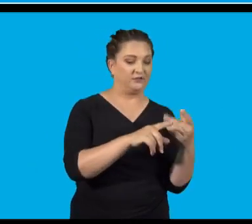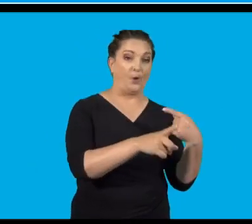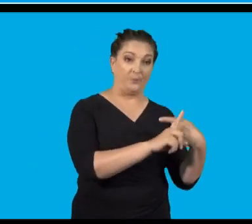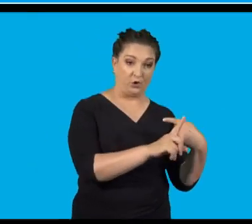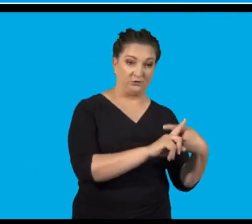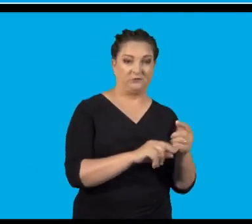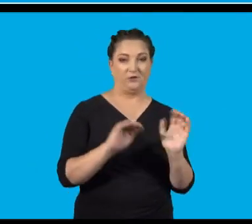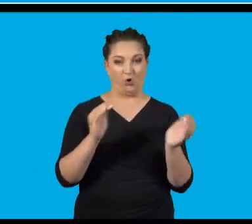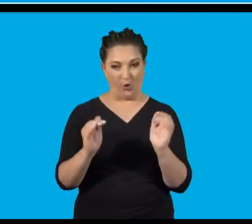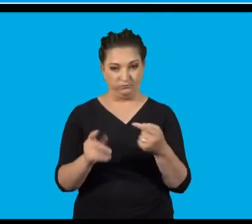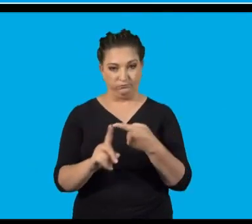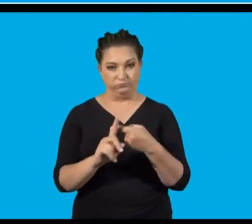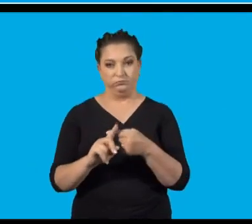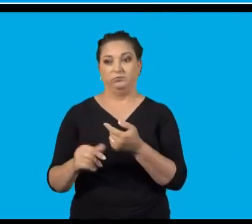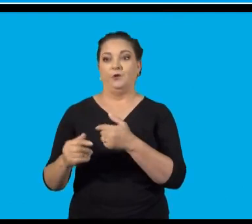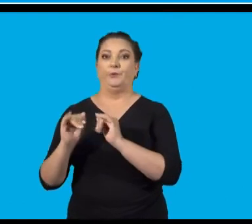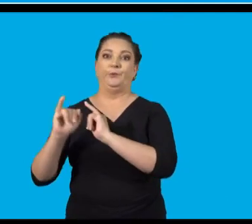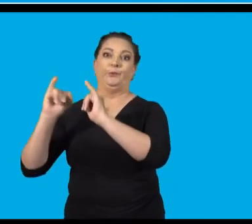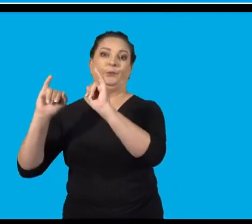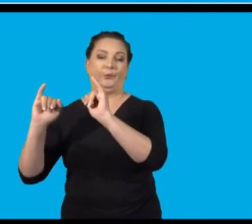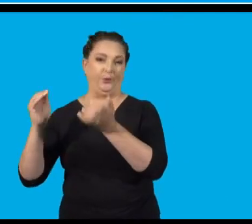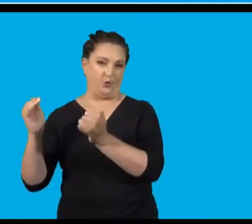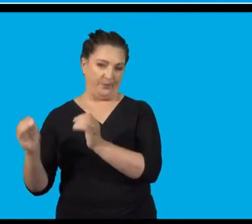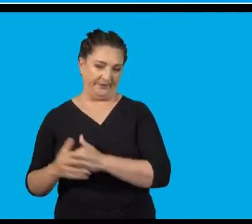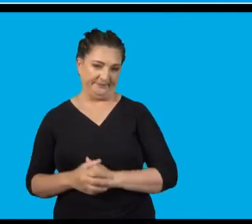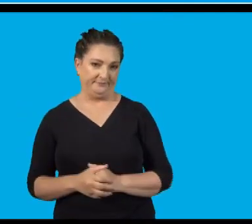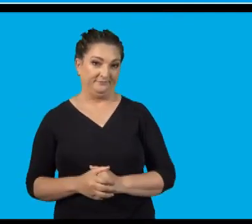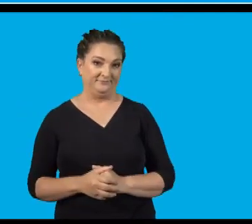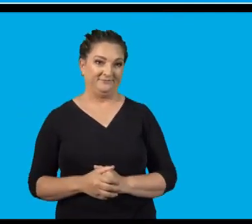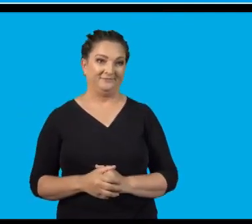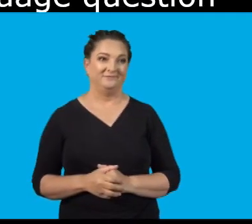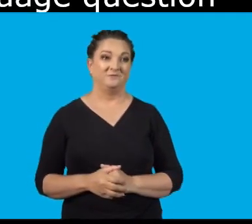the positive, the comparative, and the superlative. Okay.